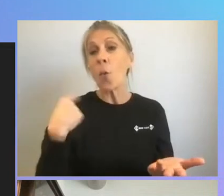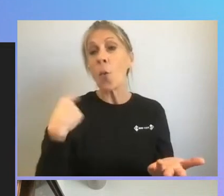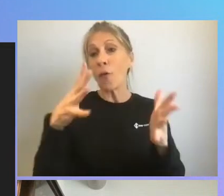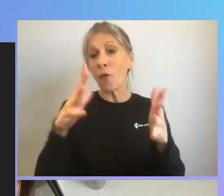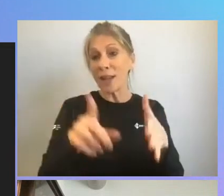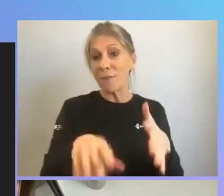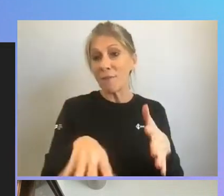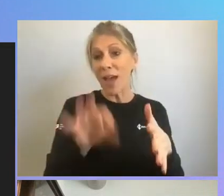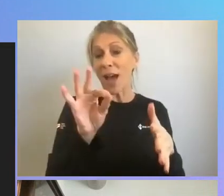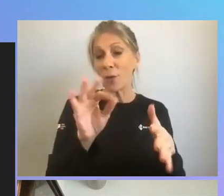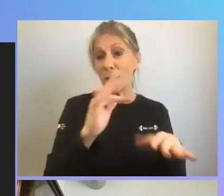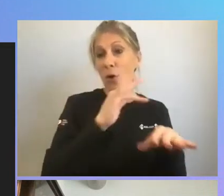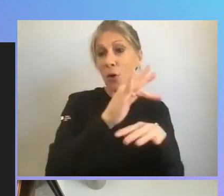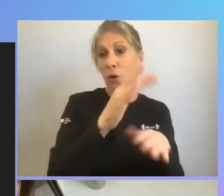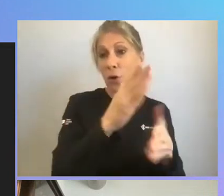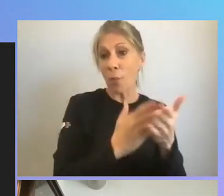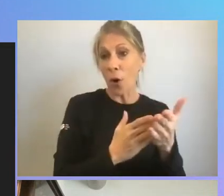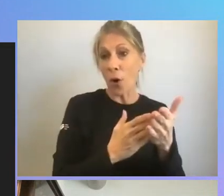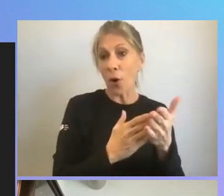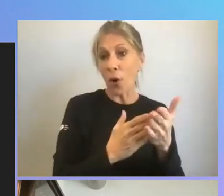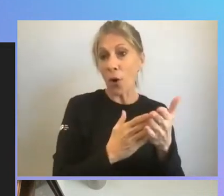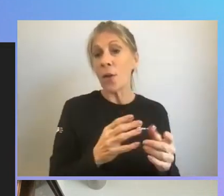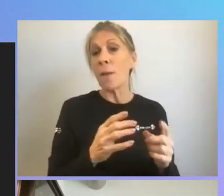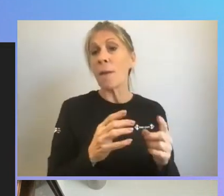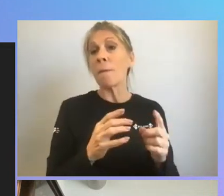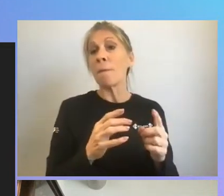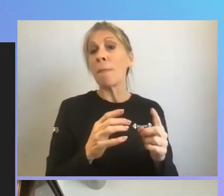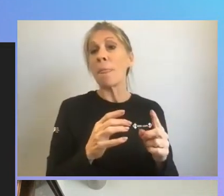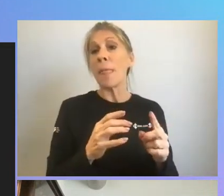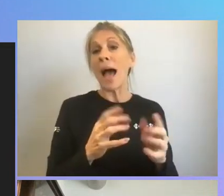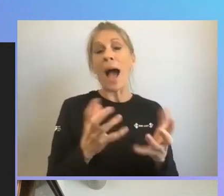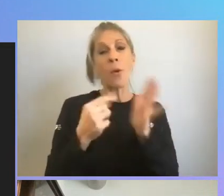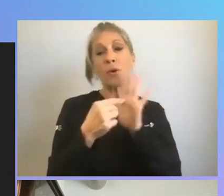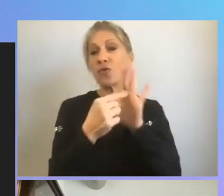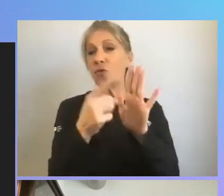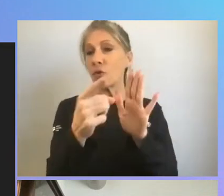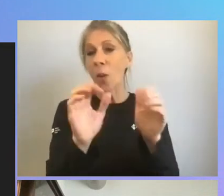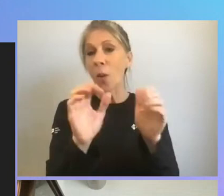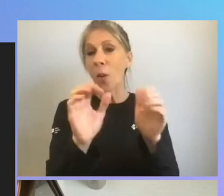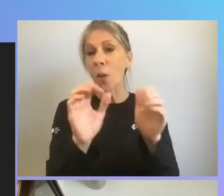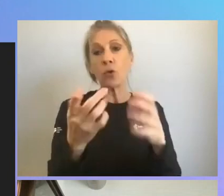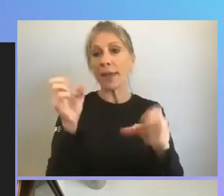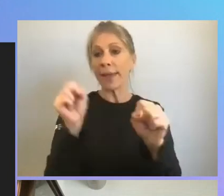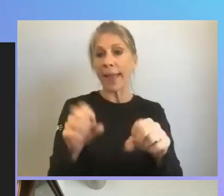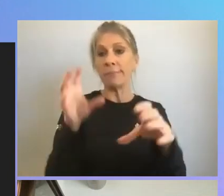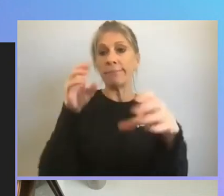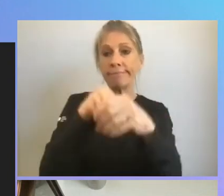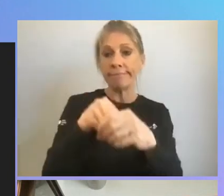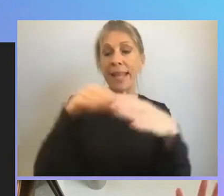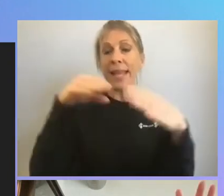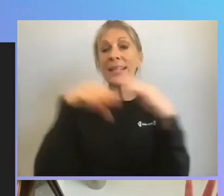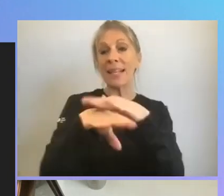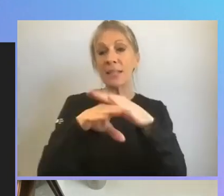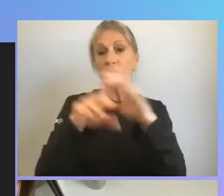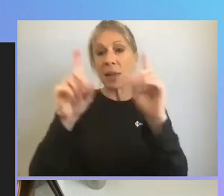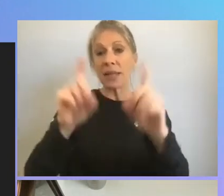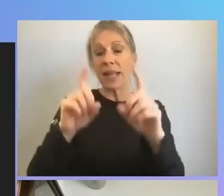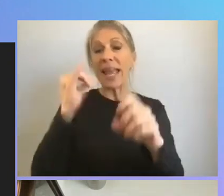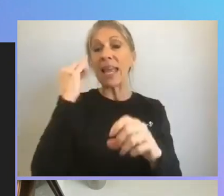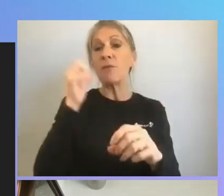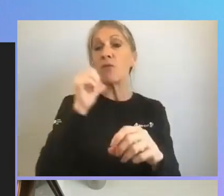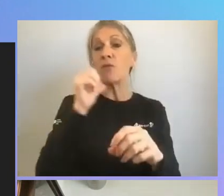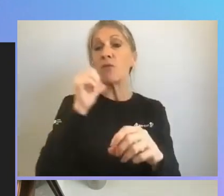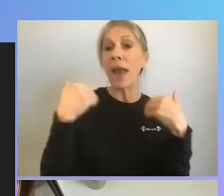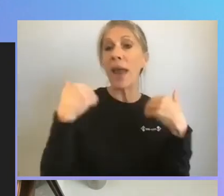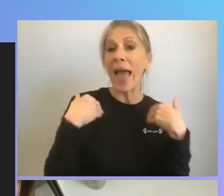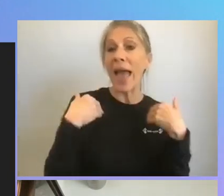really shouldn't have gotten here with these issues, but I just want to show you how you can incorporate accessibility testing. If you don't have Axe for Designers or your